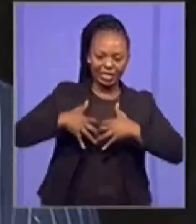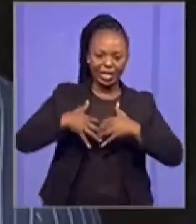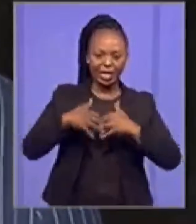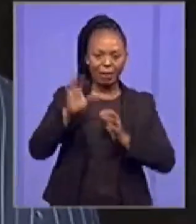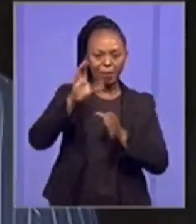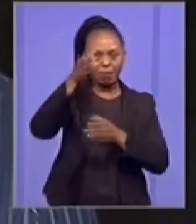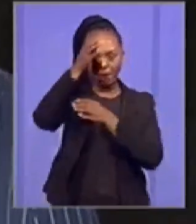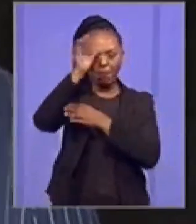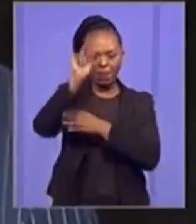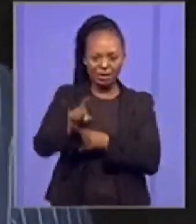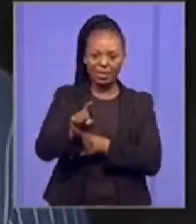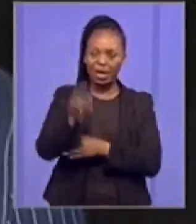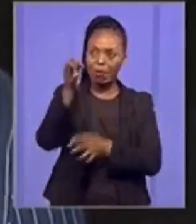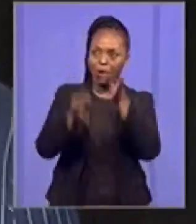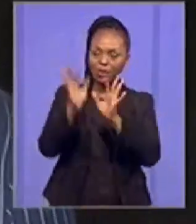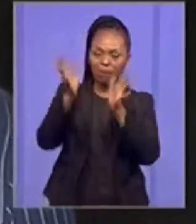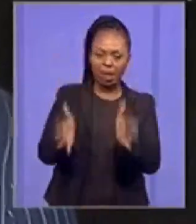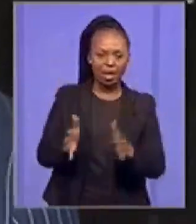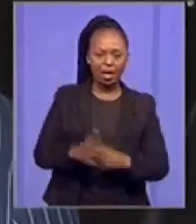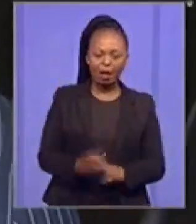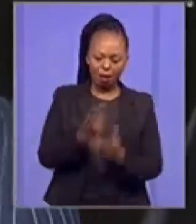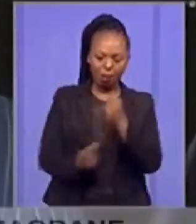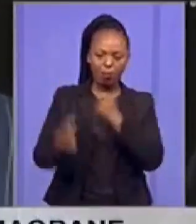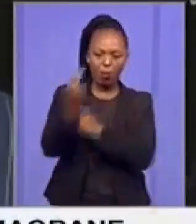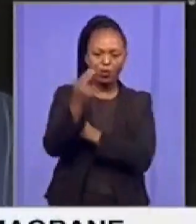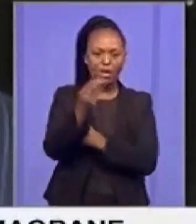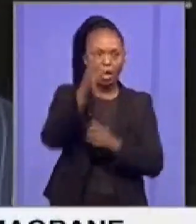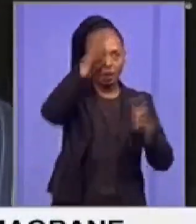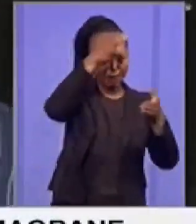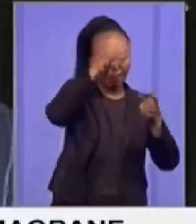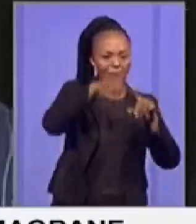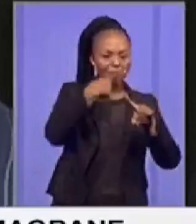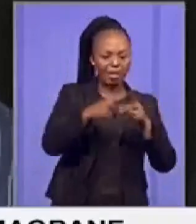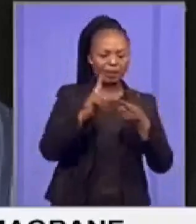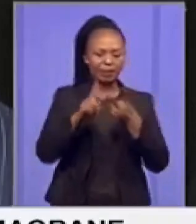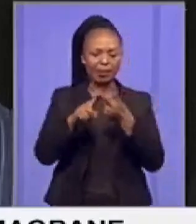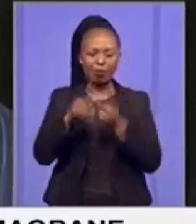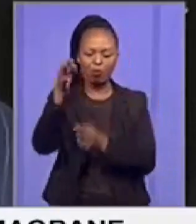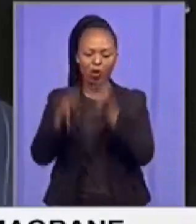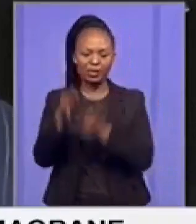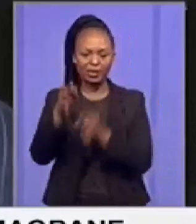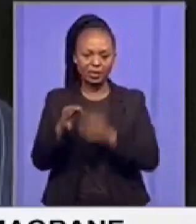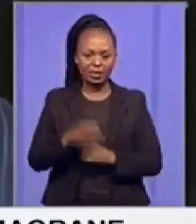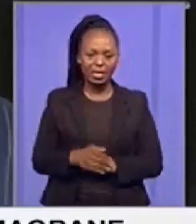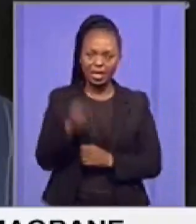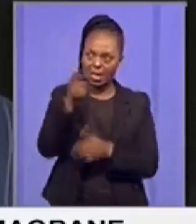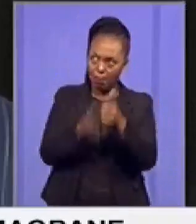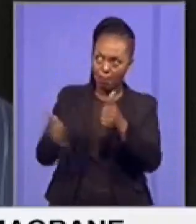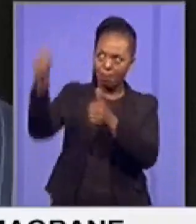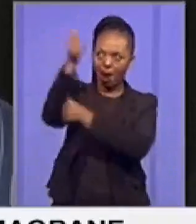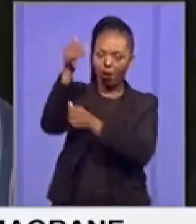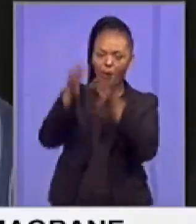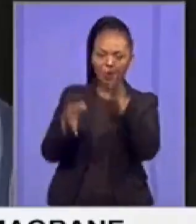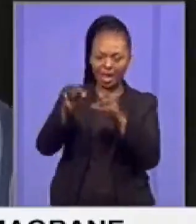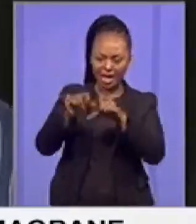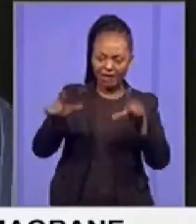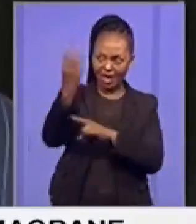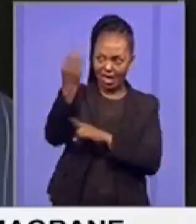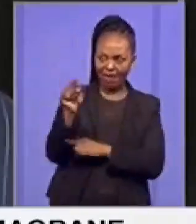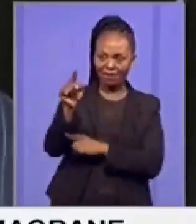don't just need politics, but this one is coming with capacity and politics, meaning he's at a political, macro-political level. He